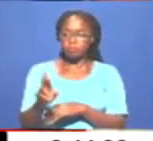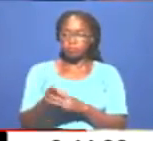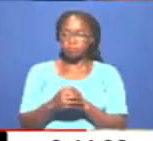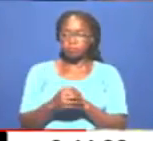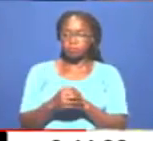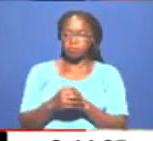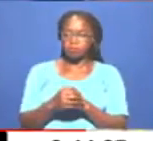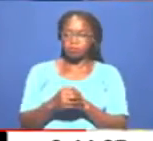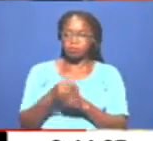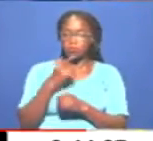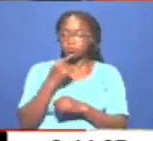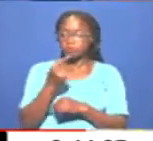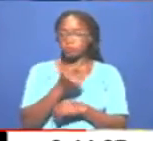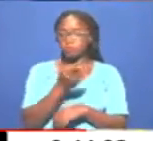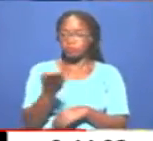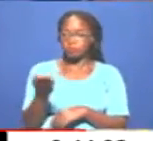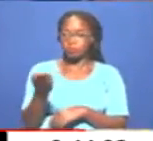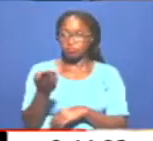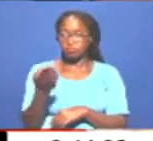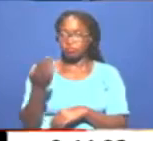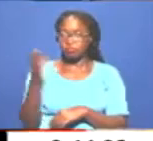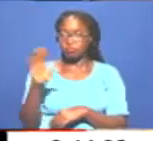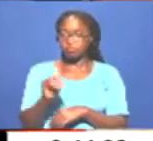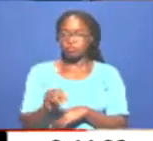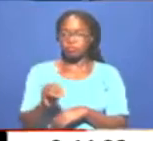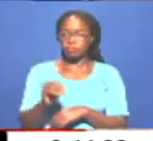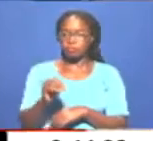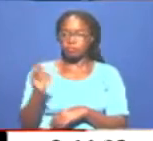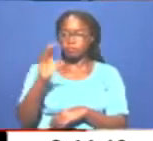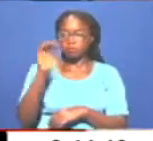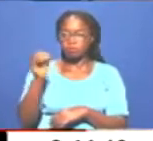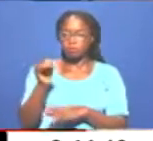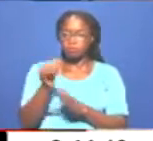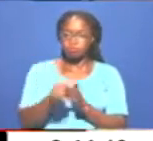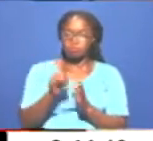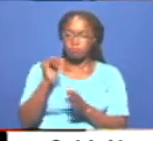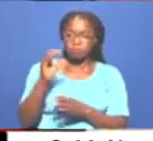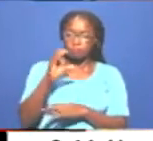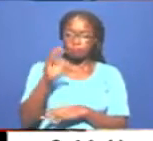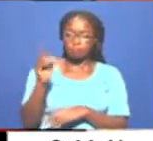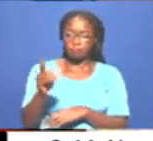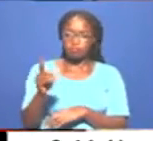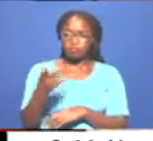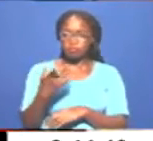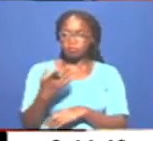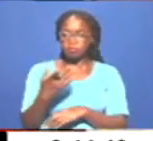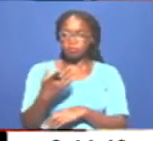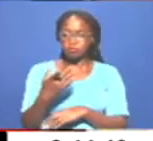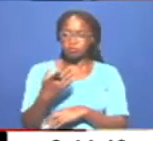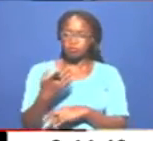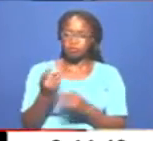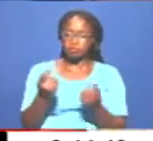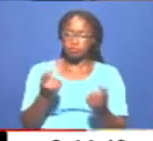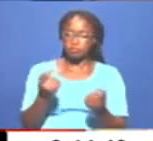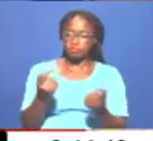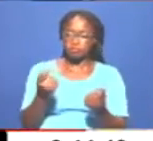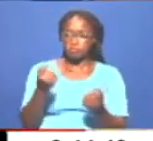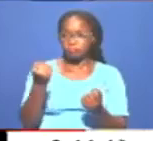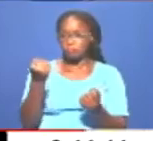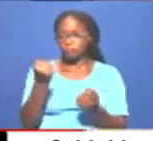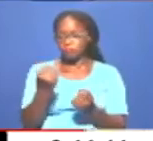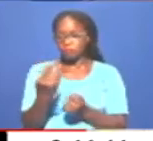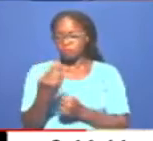So I can assure you 50% of those trains will end up in ICD. So probably a minimum of 4 to 5 trains